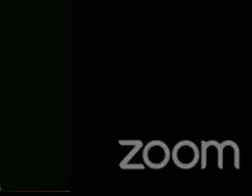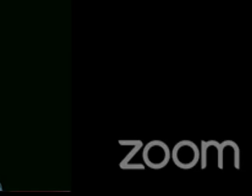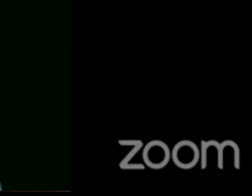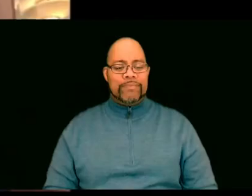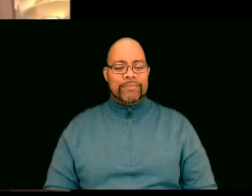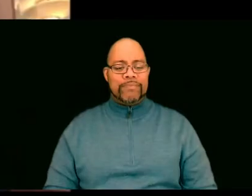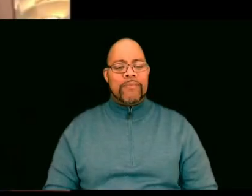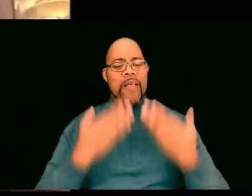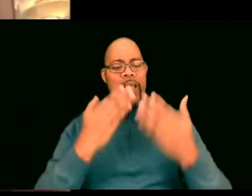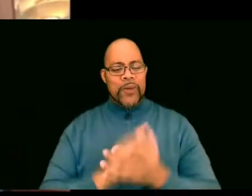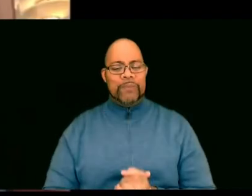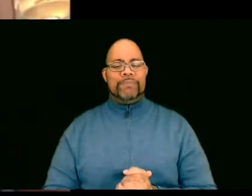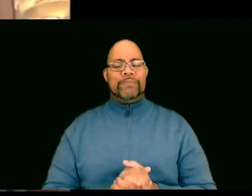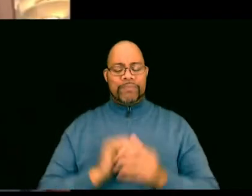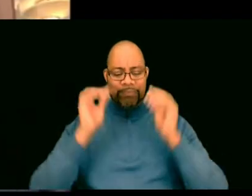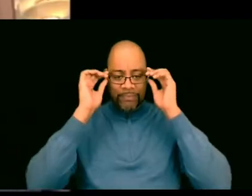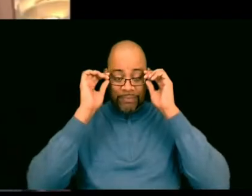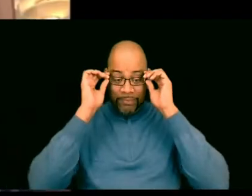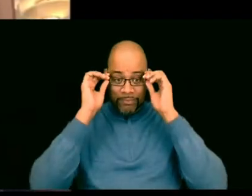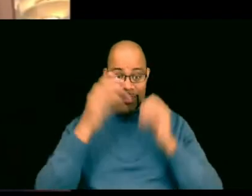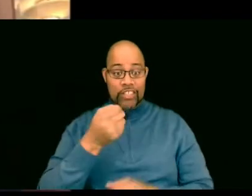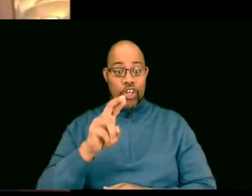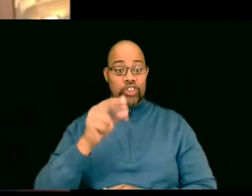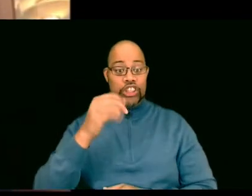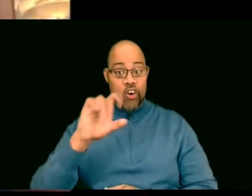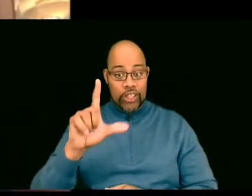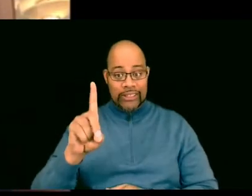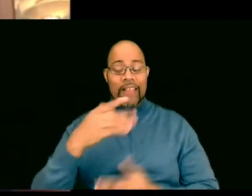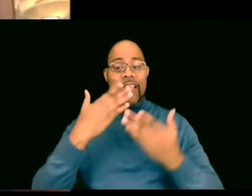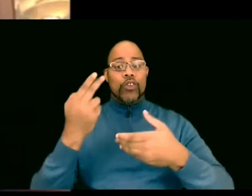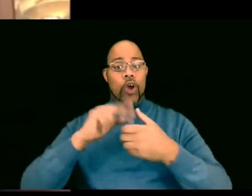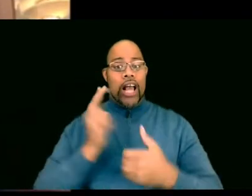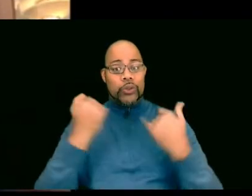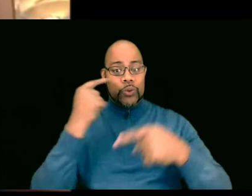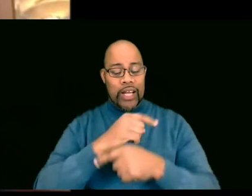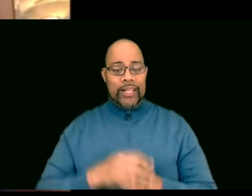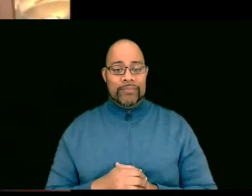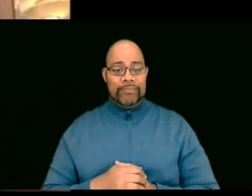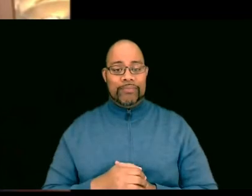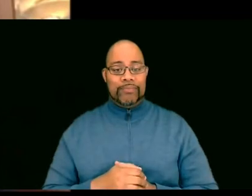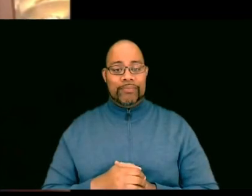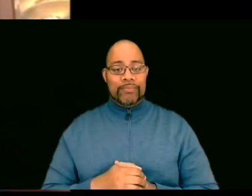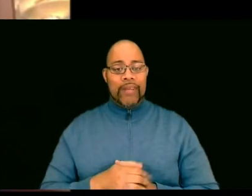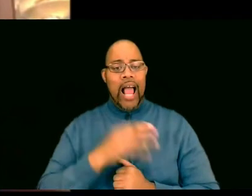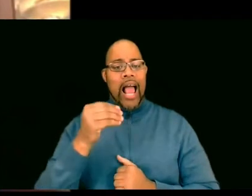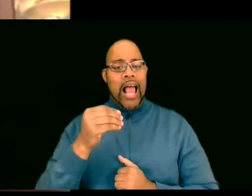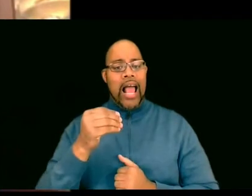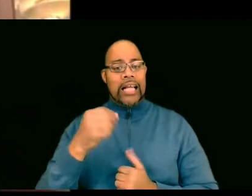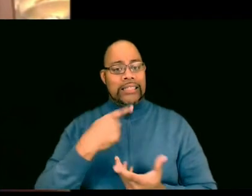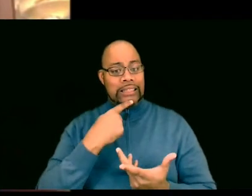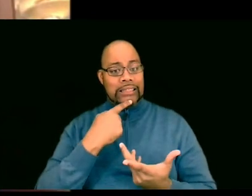us. Thank you. And Dr. Jearld, like she said, thank you for joining us here today.